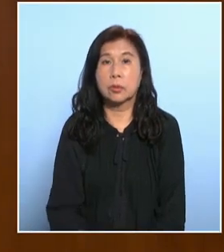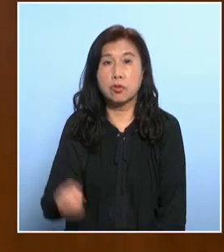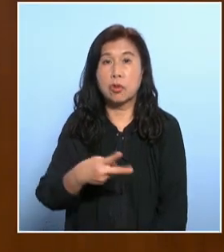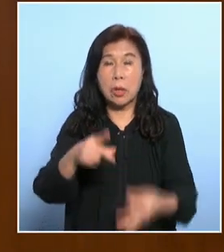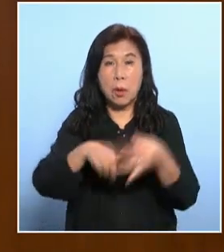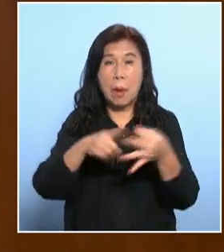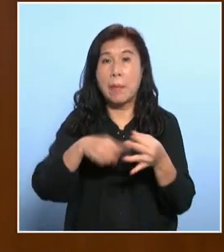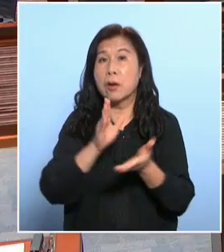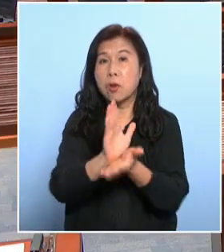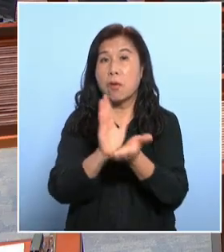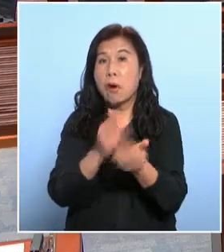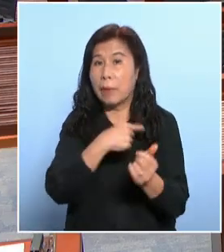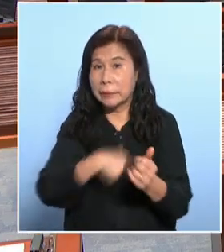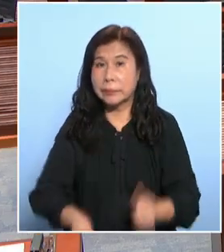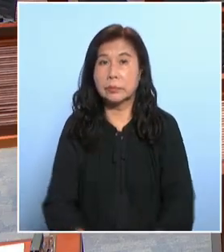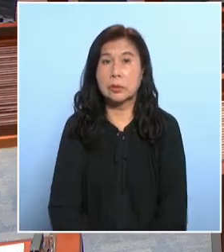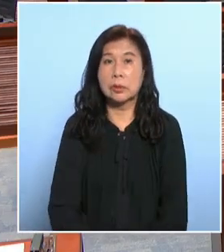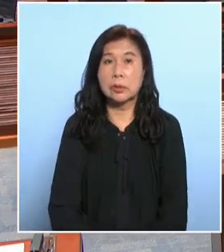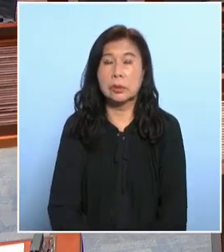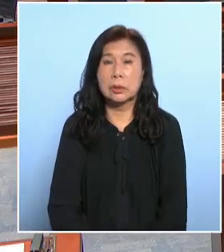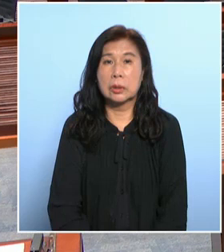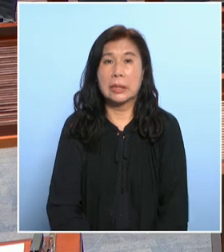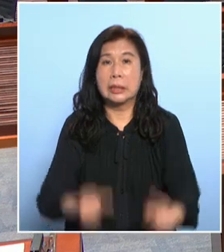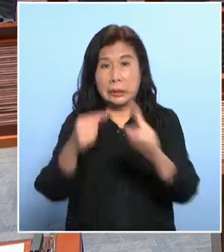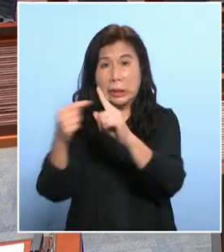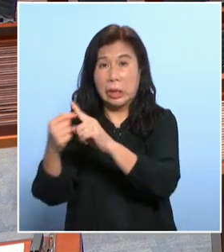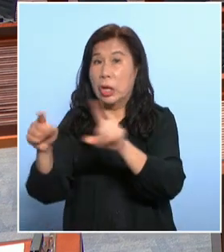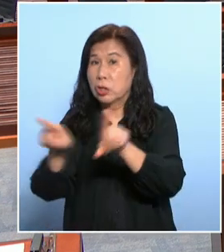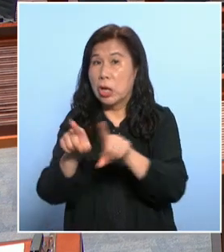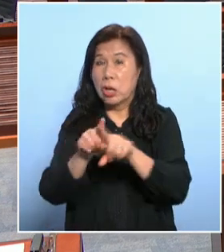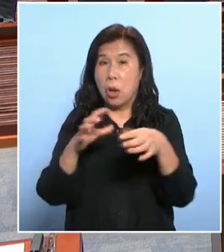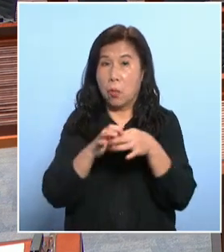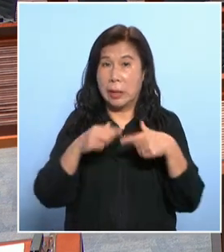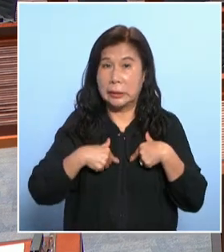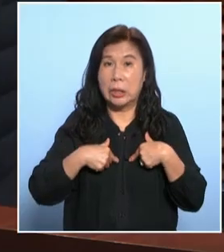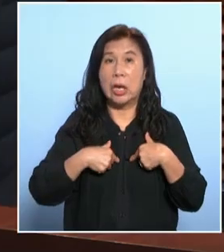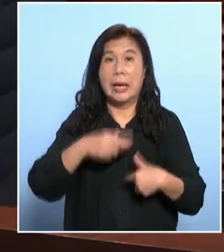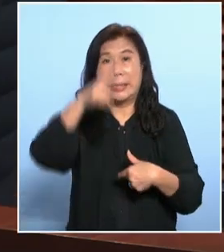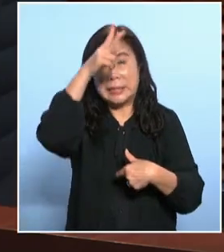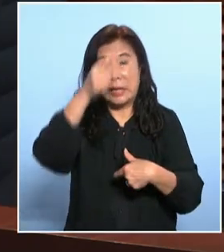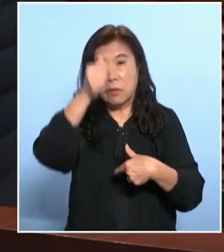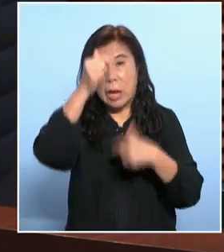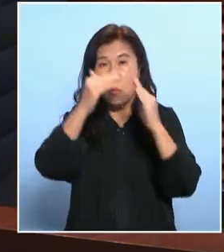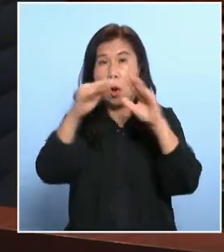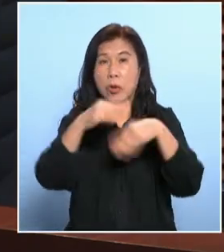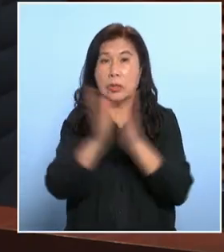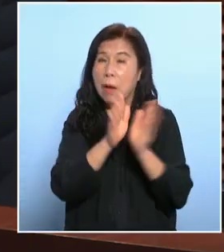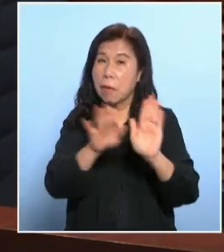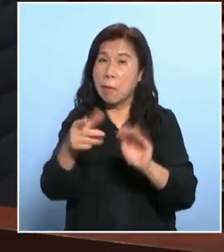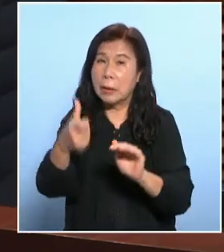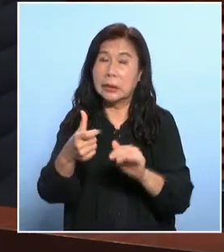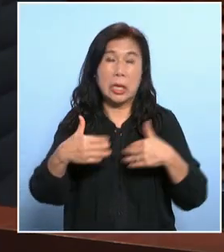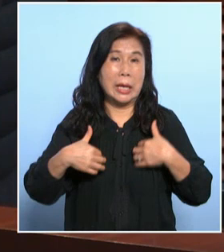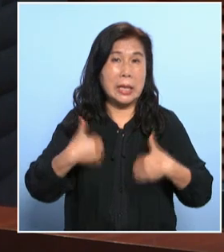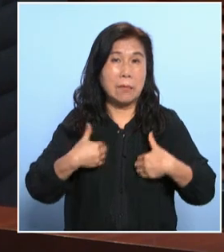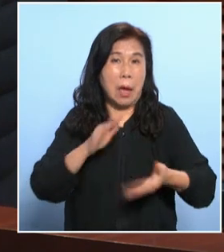proposed legislative amendment. Thank you. Ms. Elizabeth Quat. Members of the public are concerned